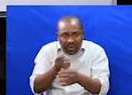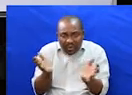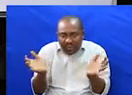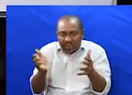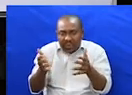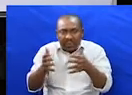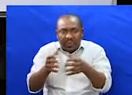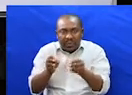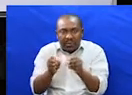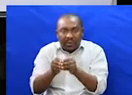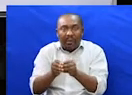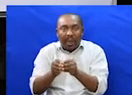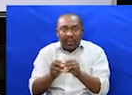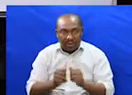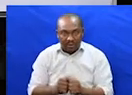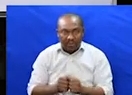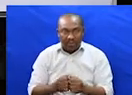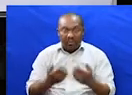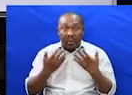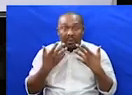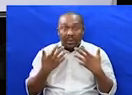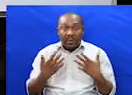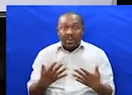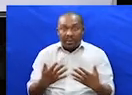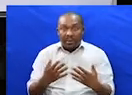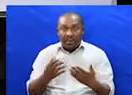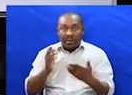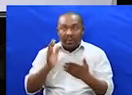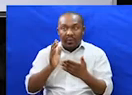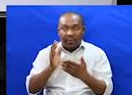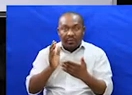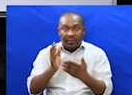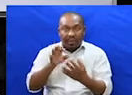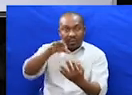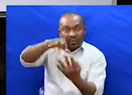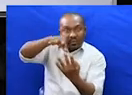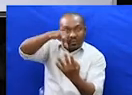So if we remove this one,